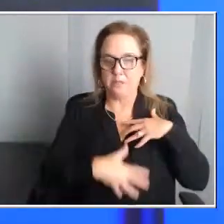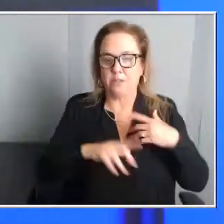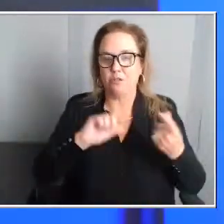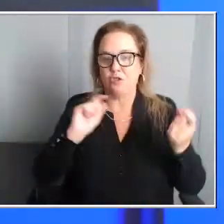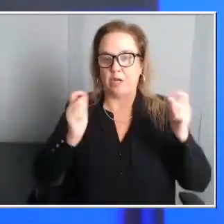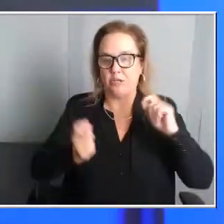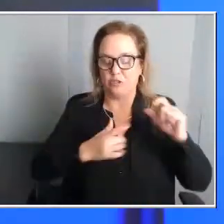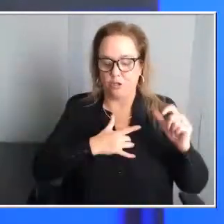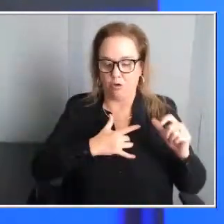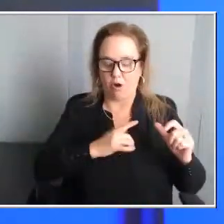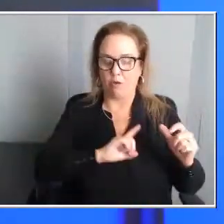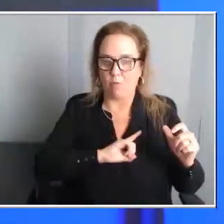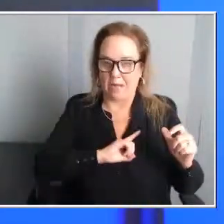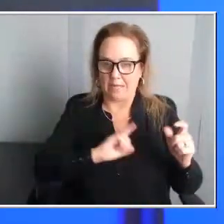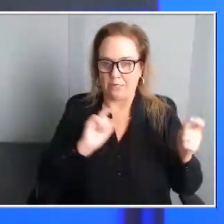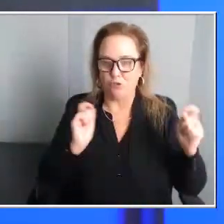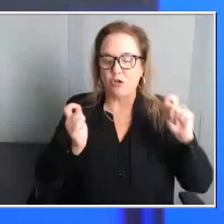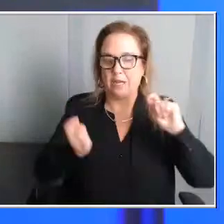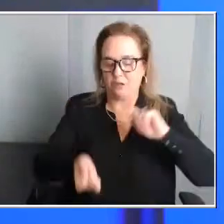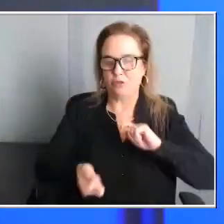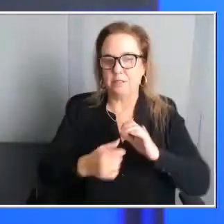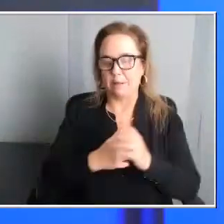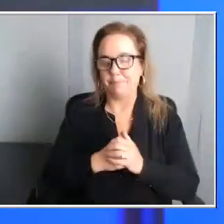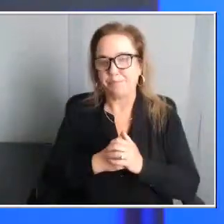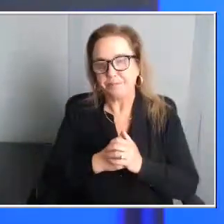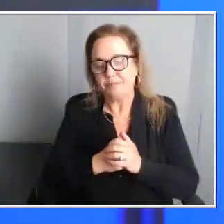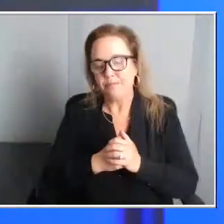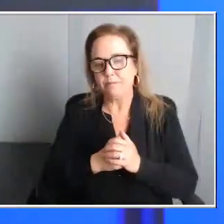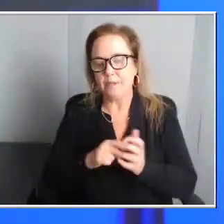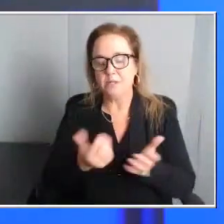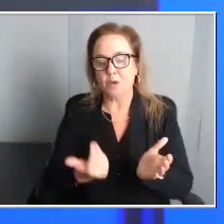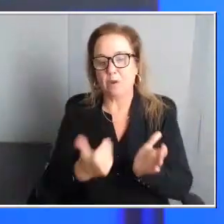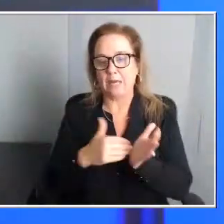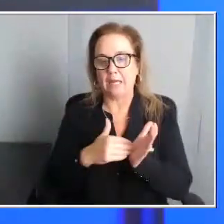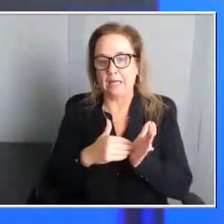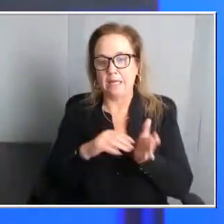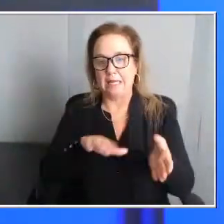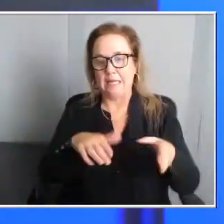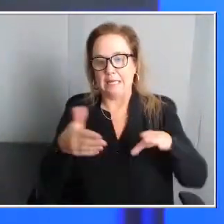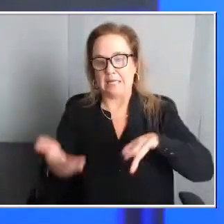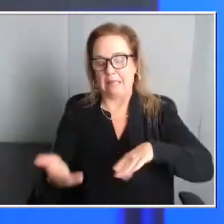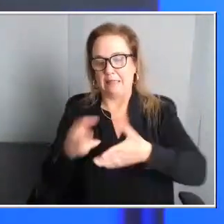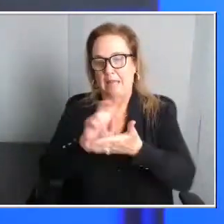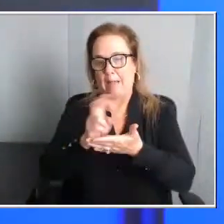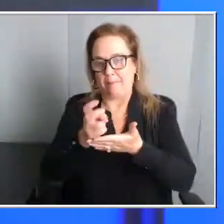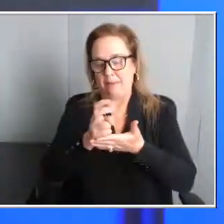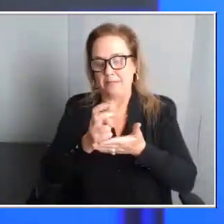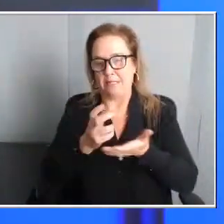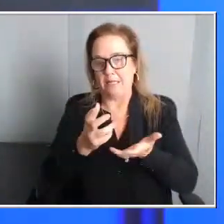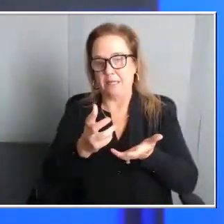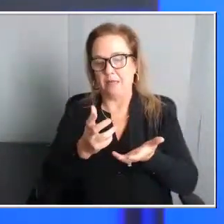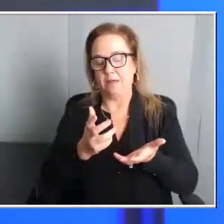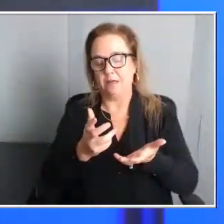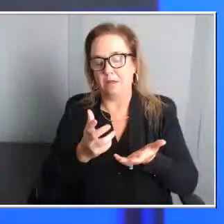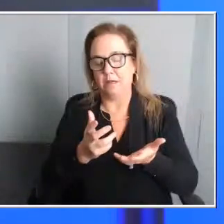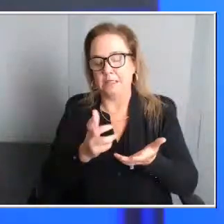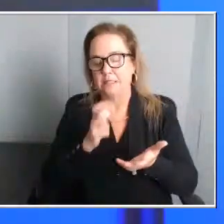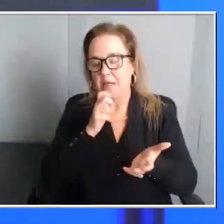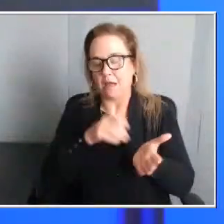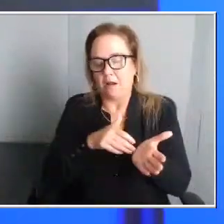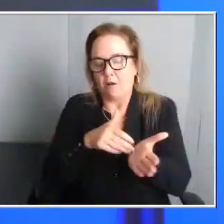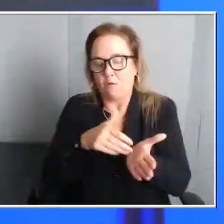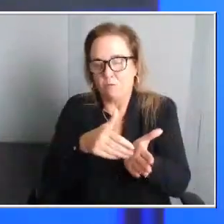heart rate is altered, that can lead to that. And so again, death in epilepsy is luckily an infrequent situation,